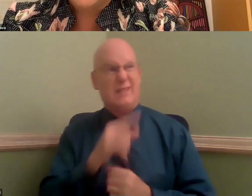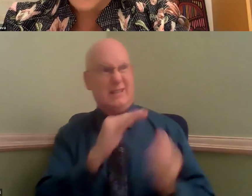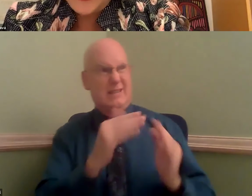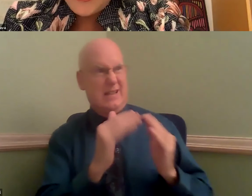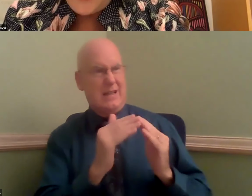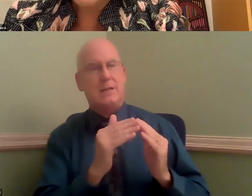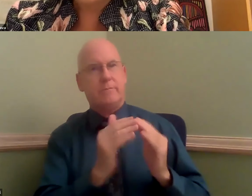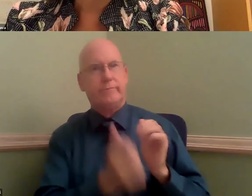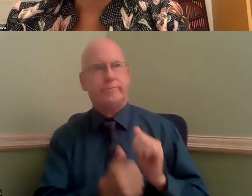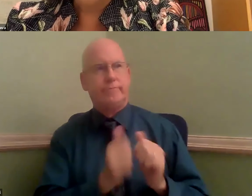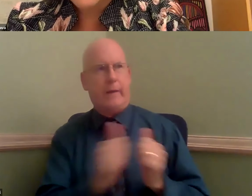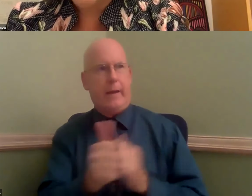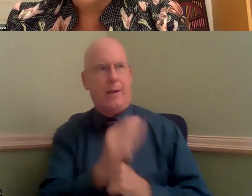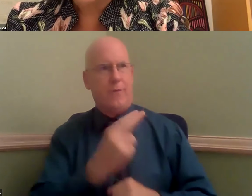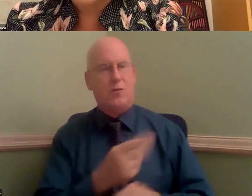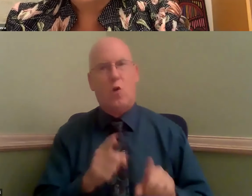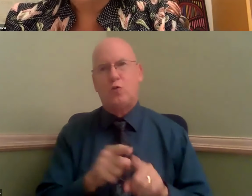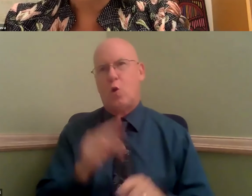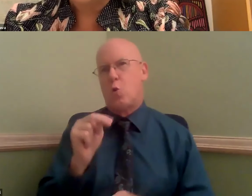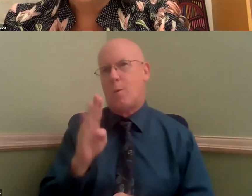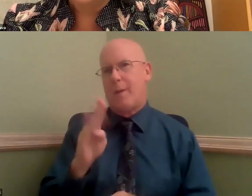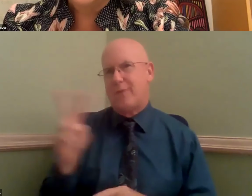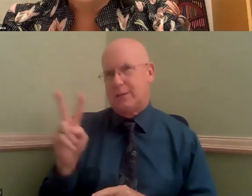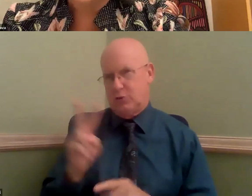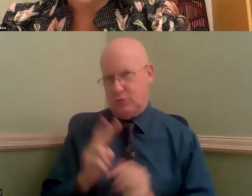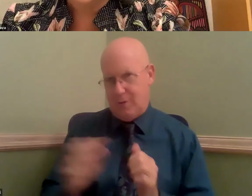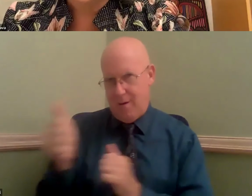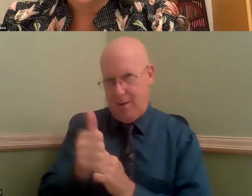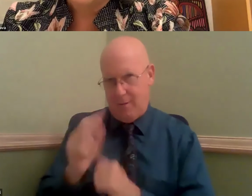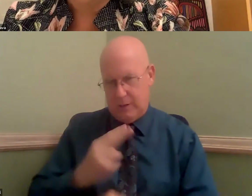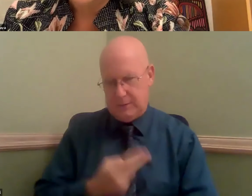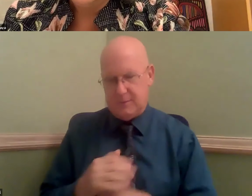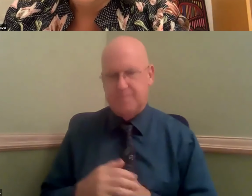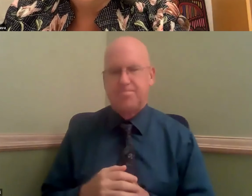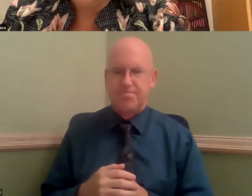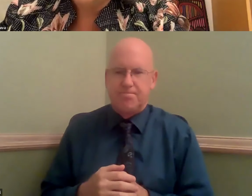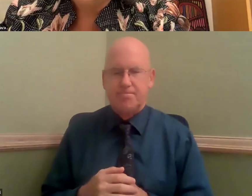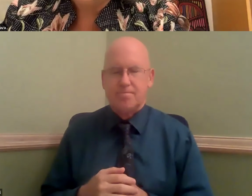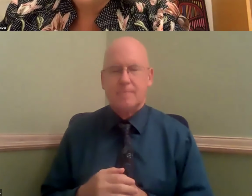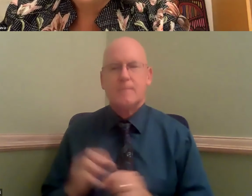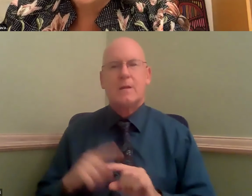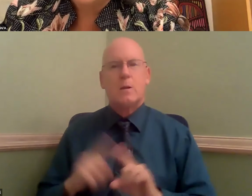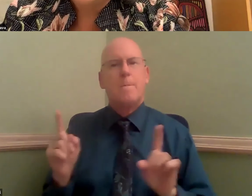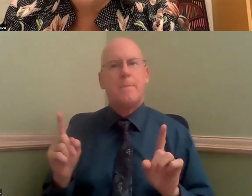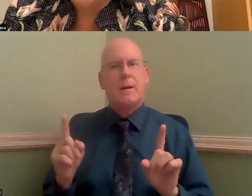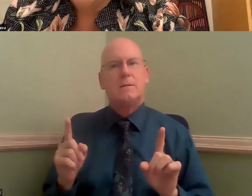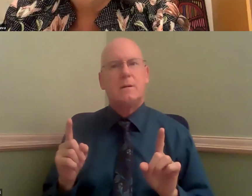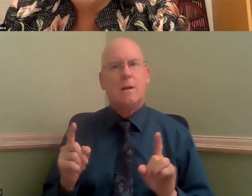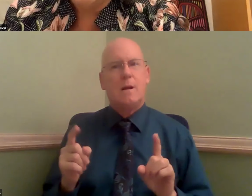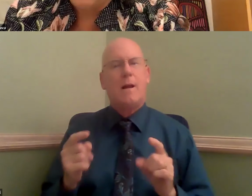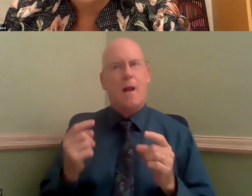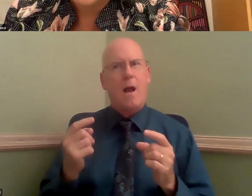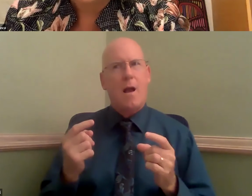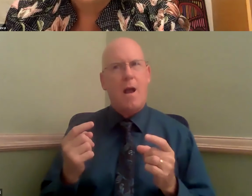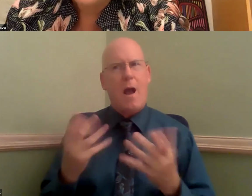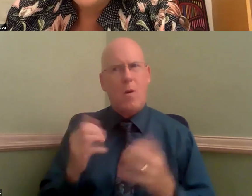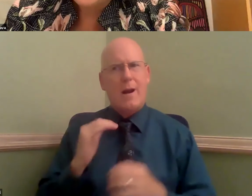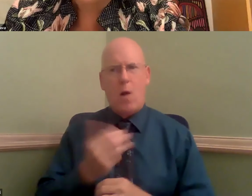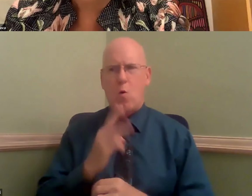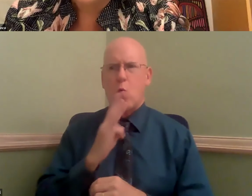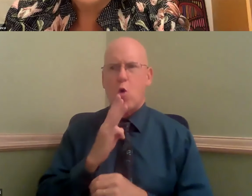Bay Village. But this is something that I've learned about because of my study and concerns about the integrity of our water